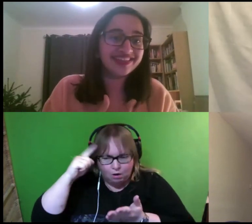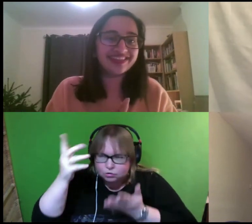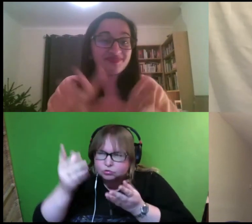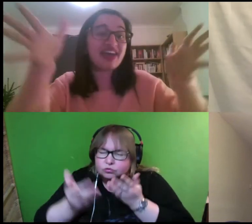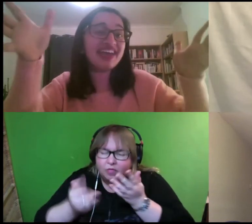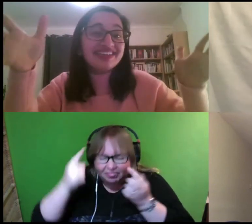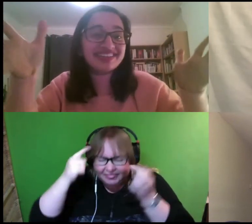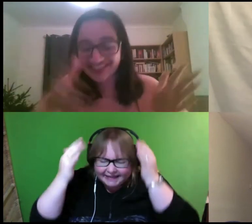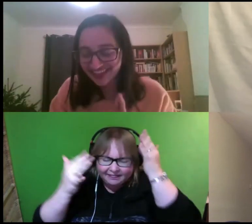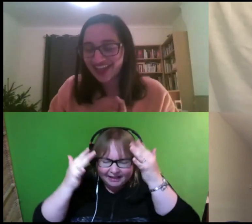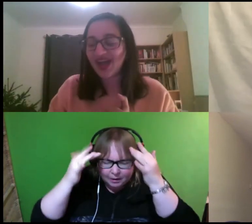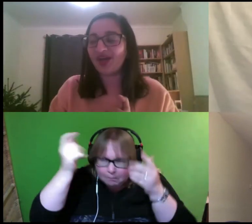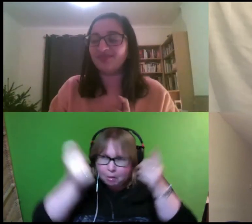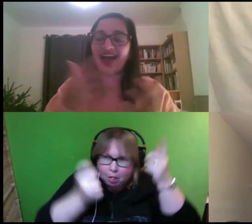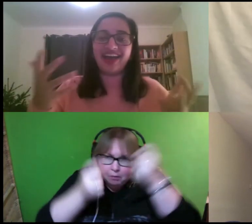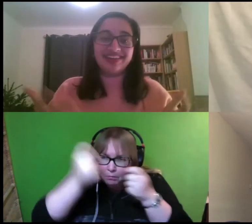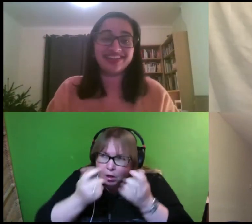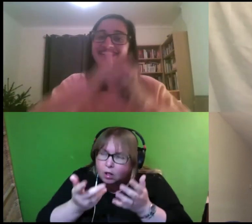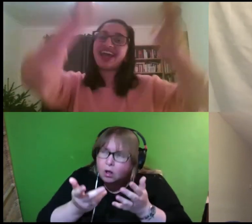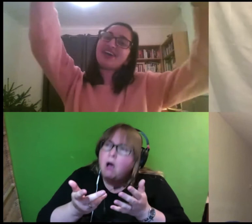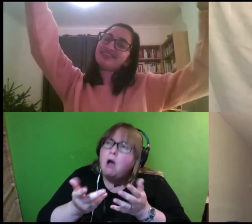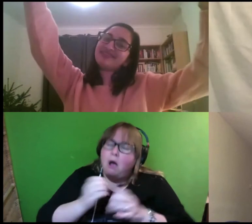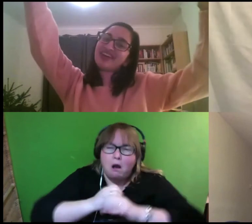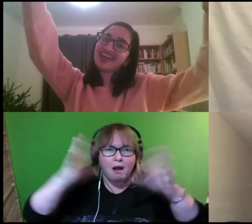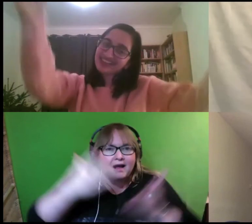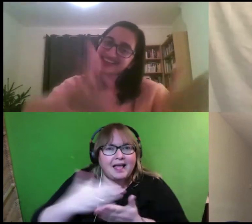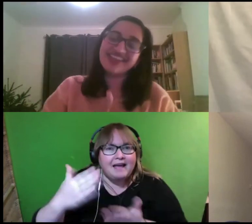peers. Shout all the pairs.